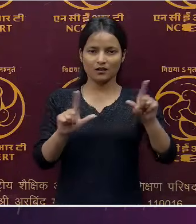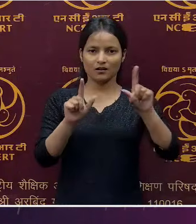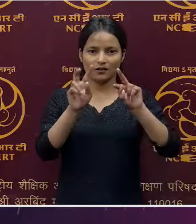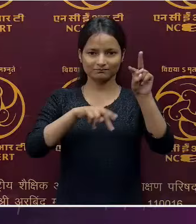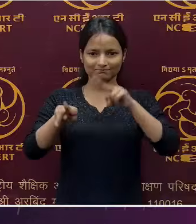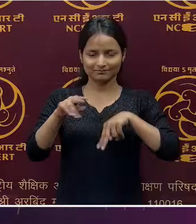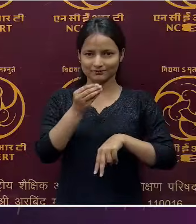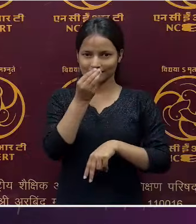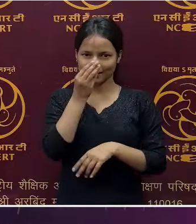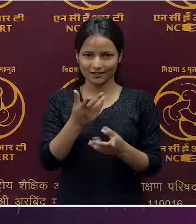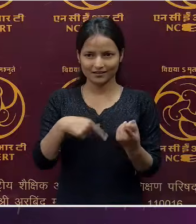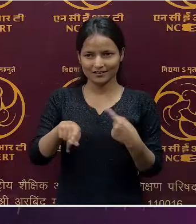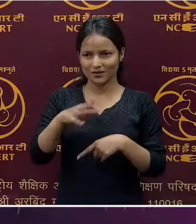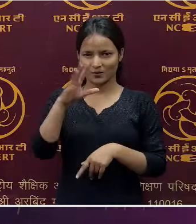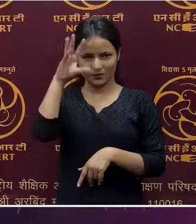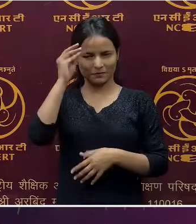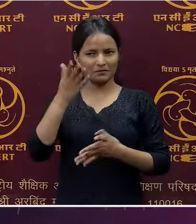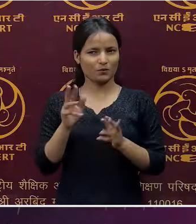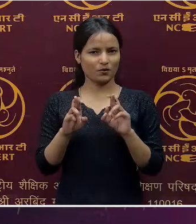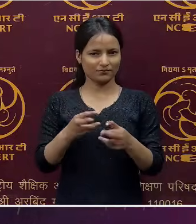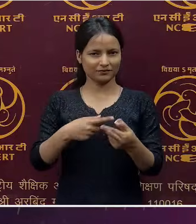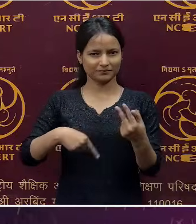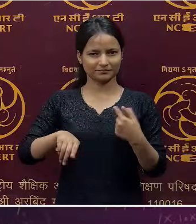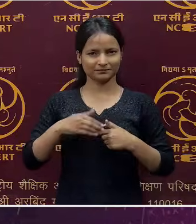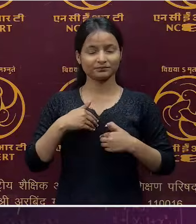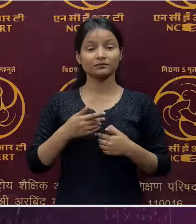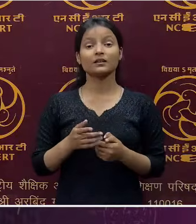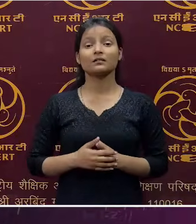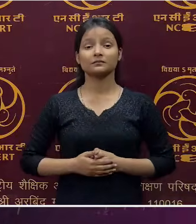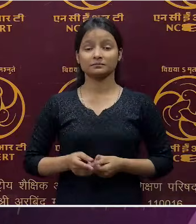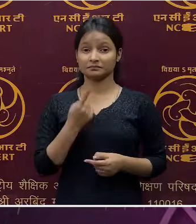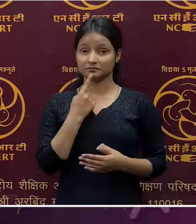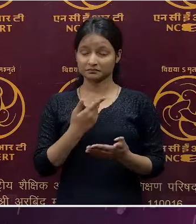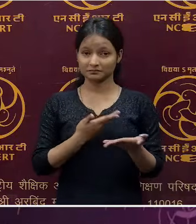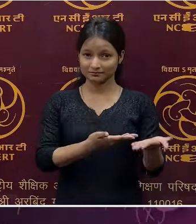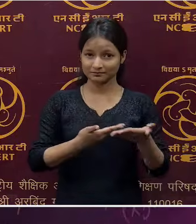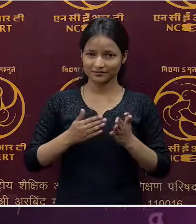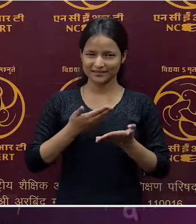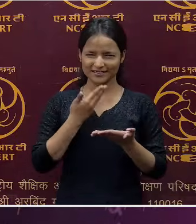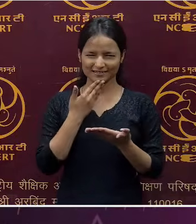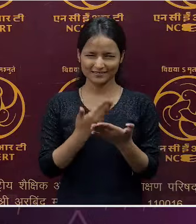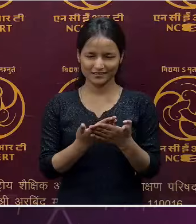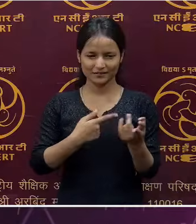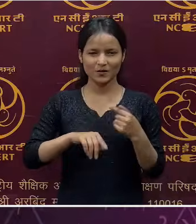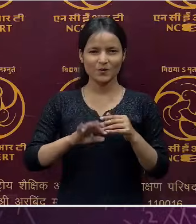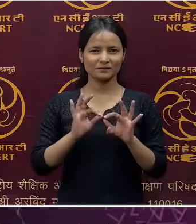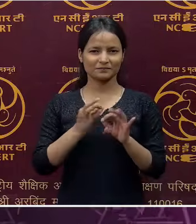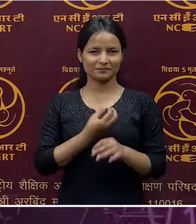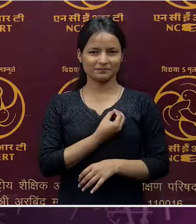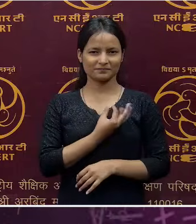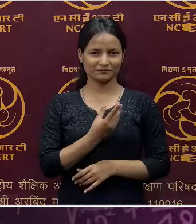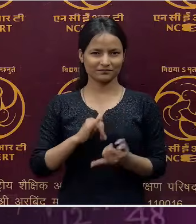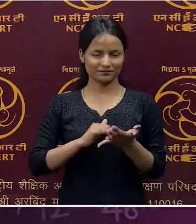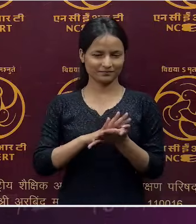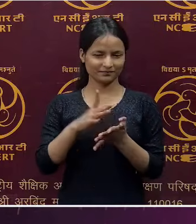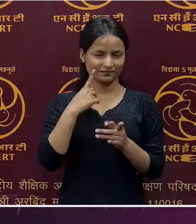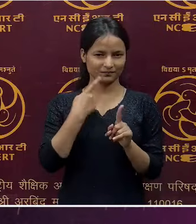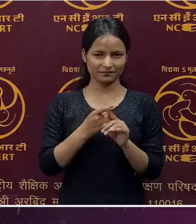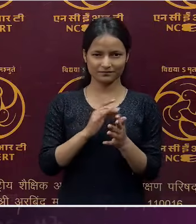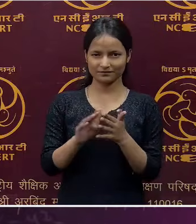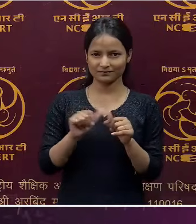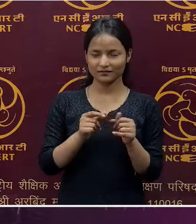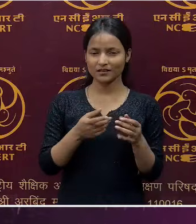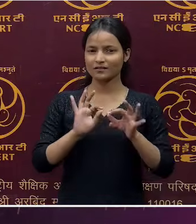one of us. And I just want to thank our sign language interpreter, Shikha, as well, who is here for